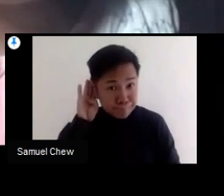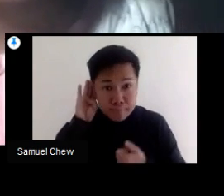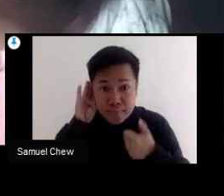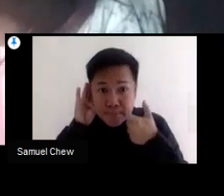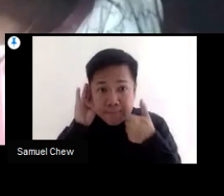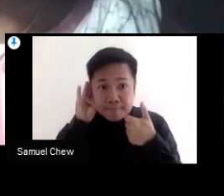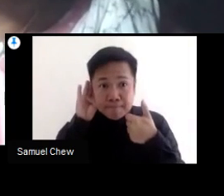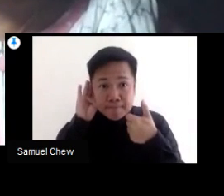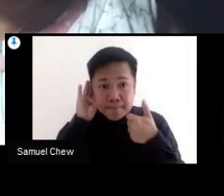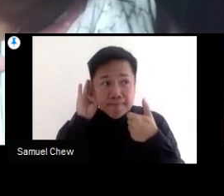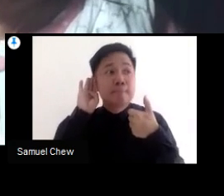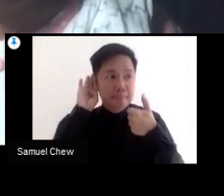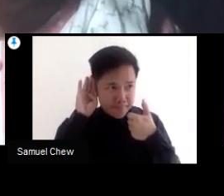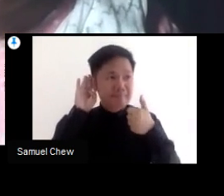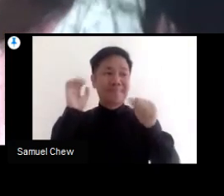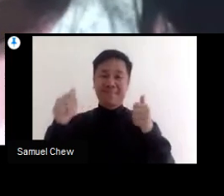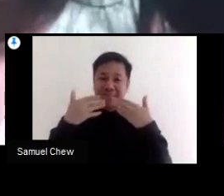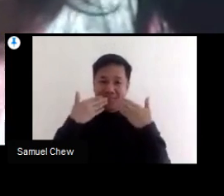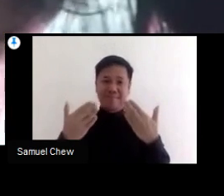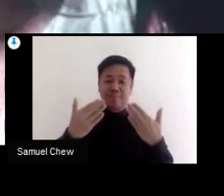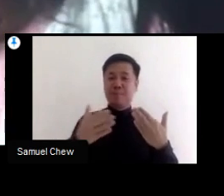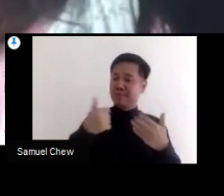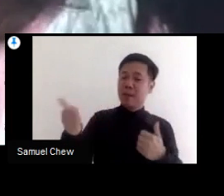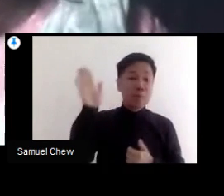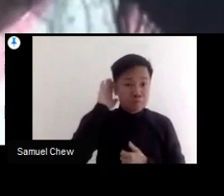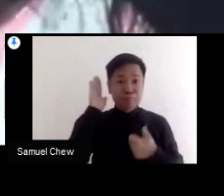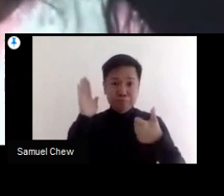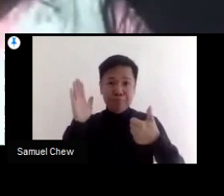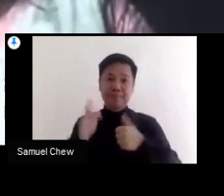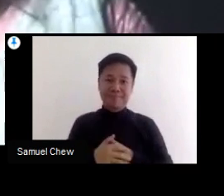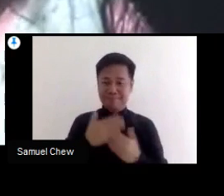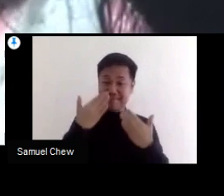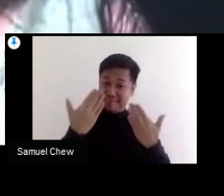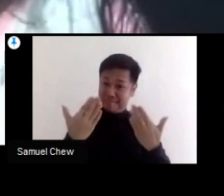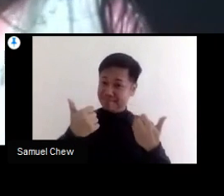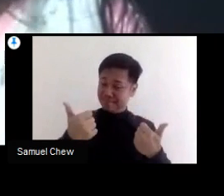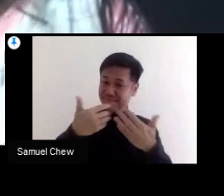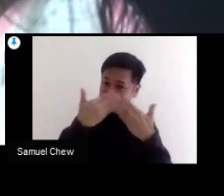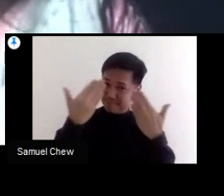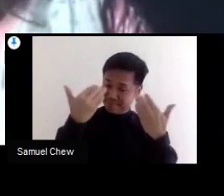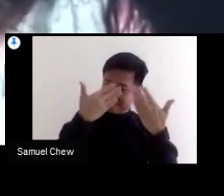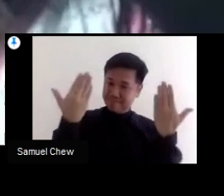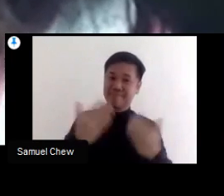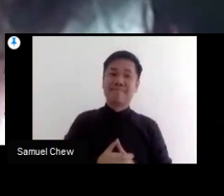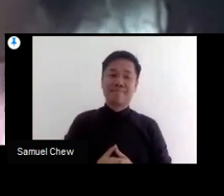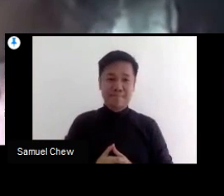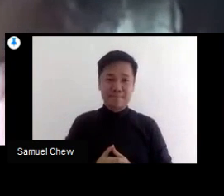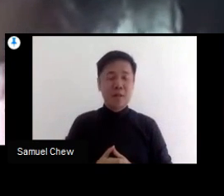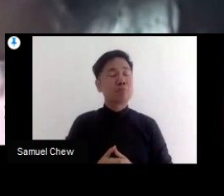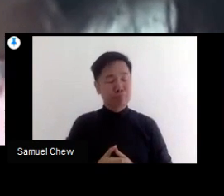Yes, good afternoon to you. We can hear you. Thank you, ma'am. Good afternoon, Madam